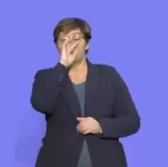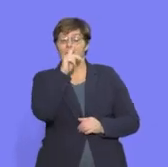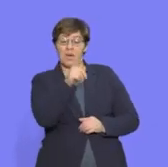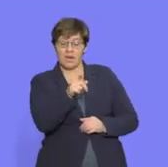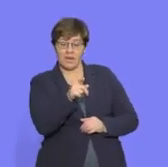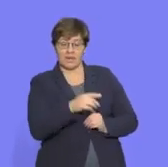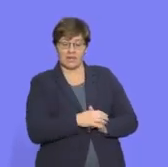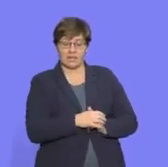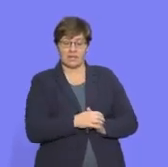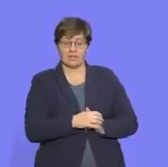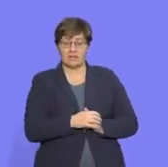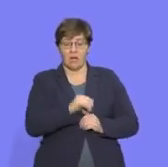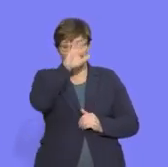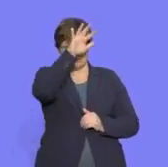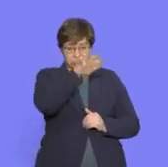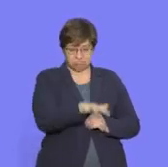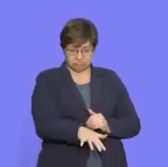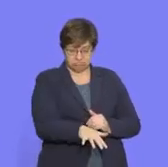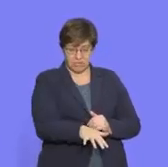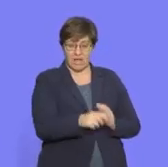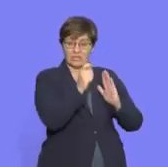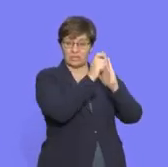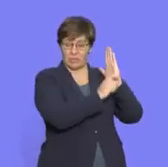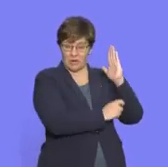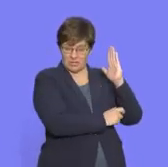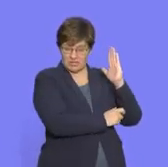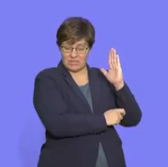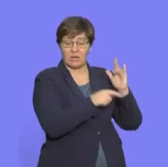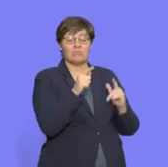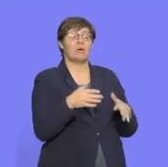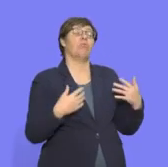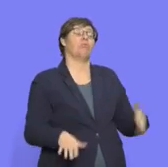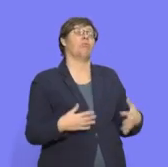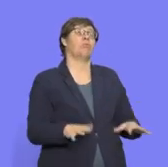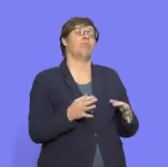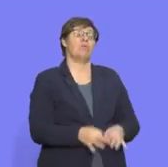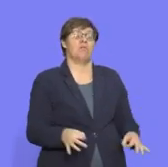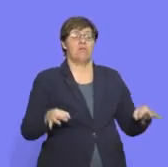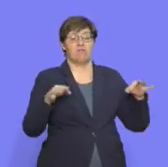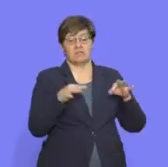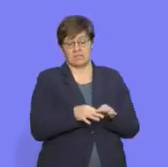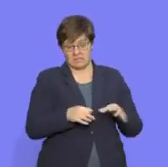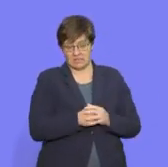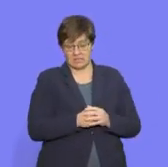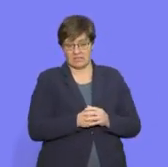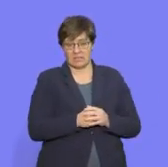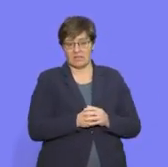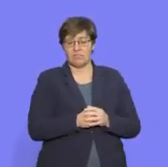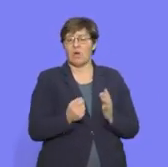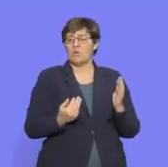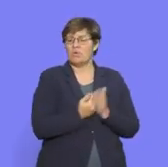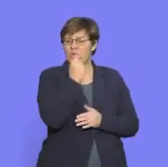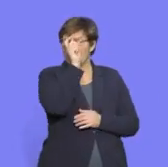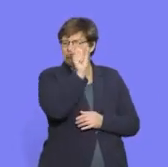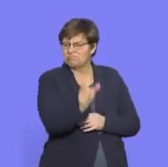Right, remember when it comes to all of this, so the terminology is so important, right? A whole lot